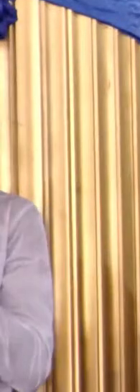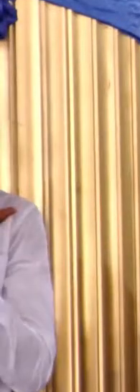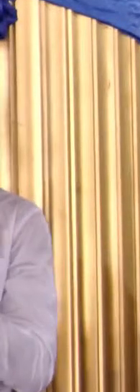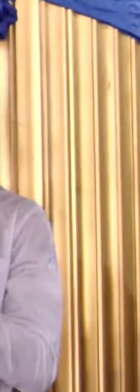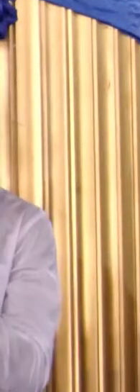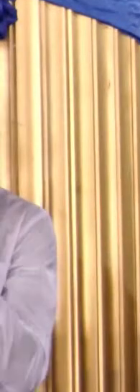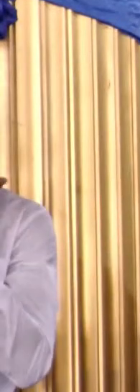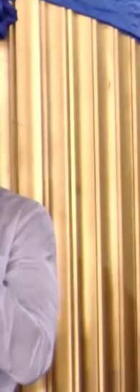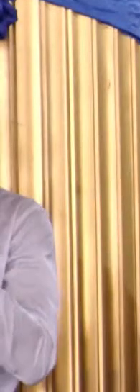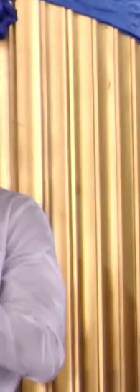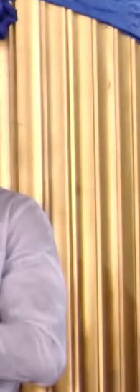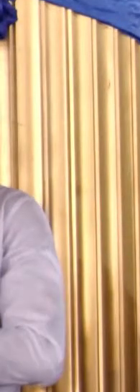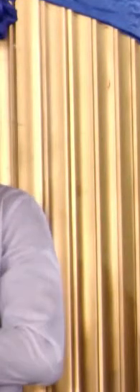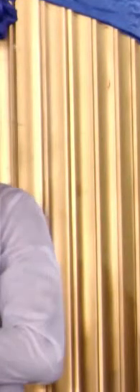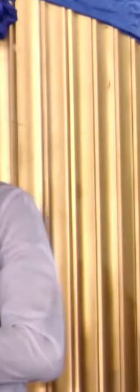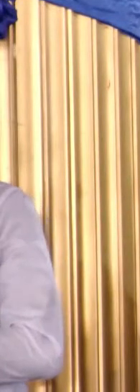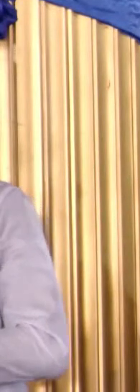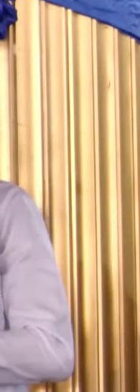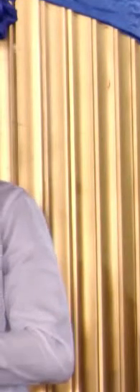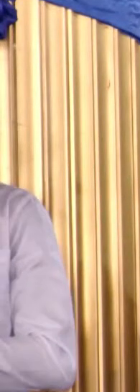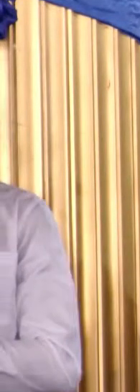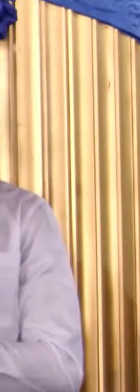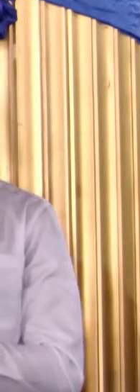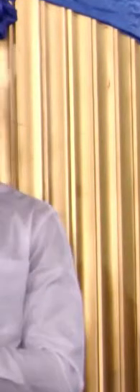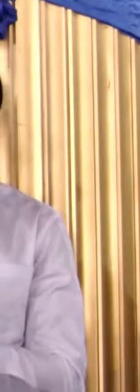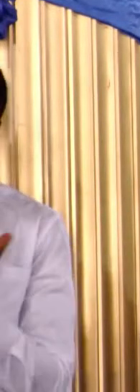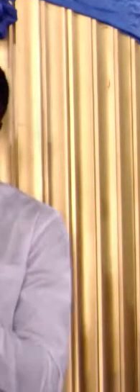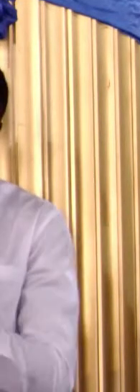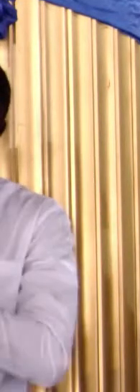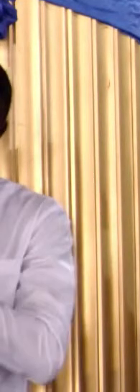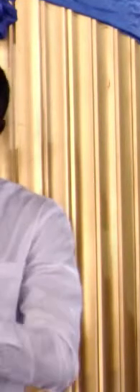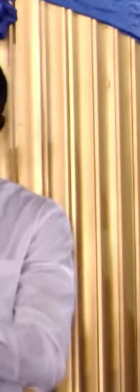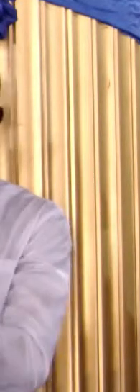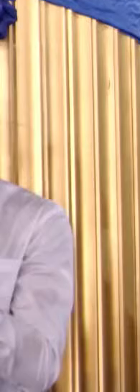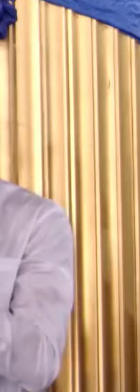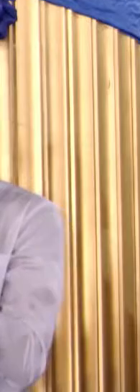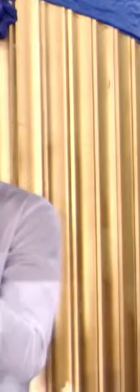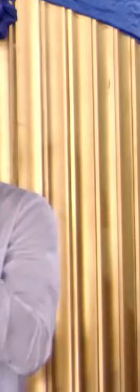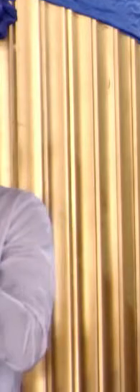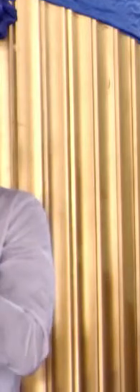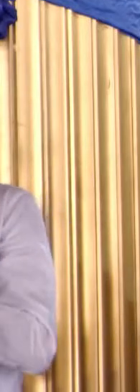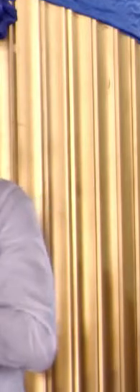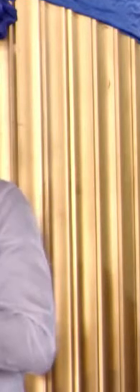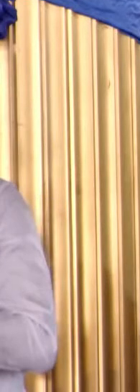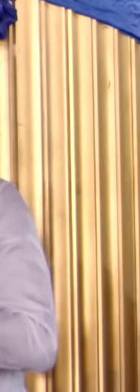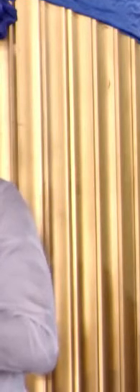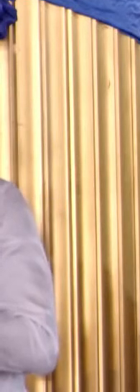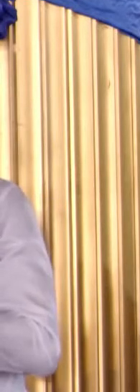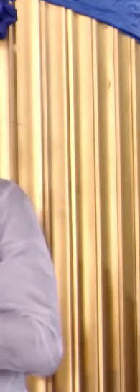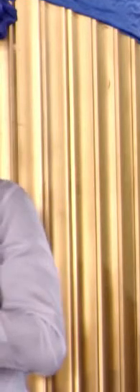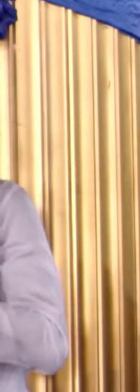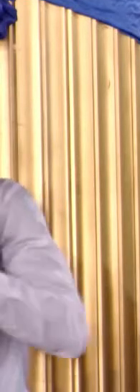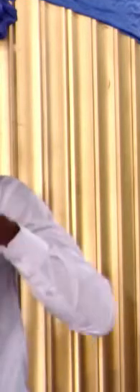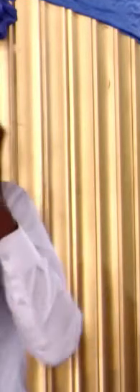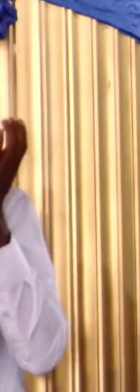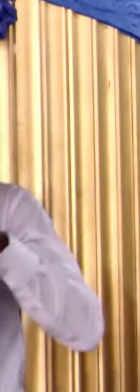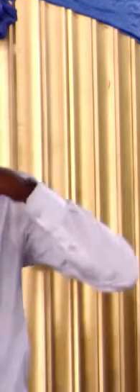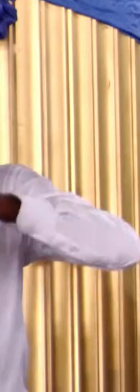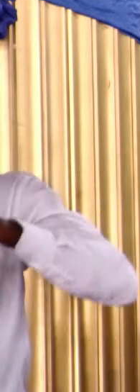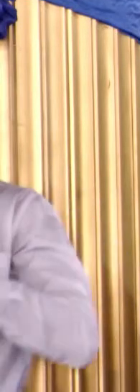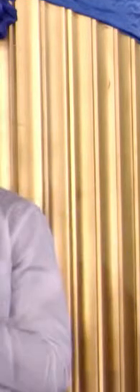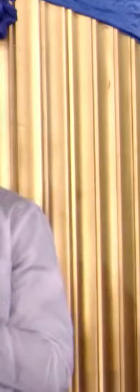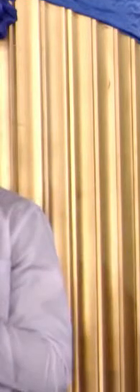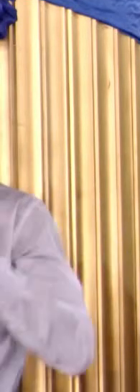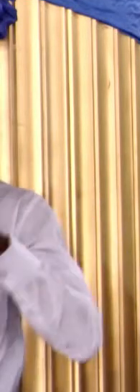the 2023-2024 academic year to the February 2025 Congregation Ceremonies.